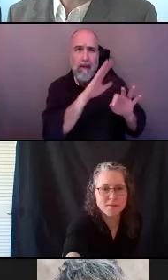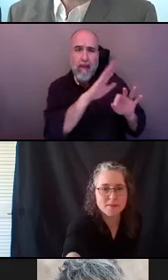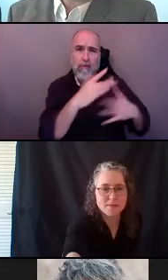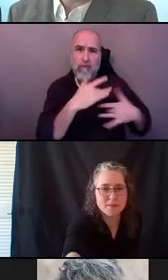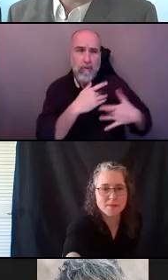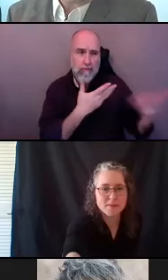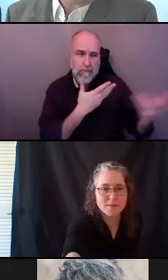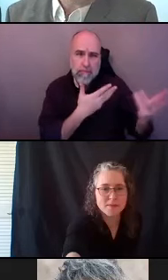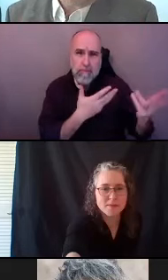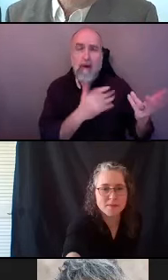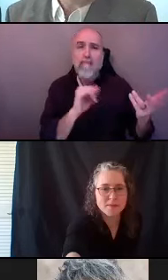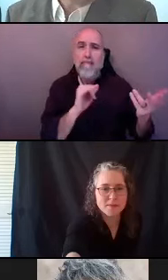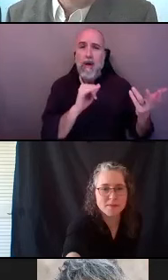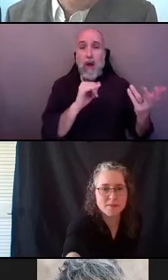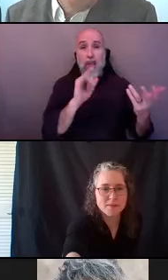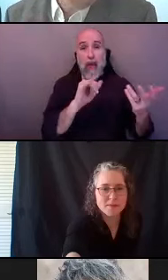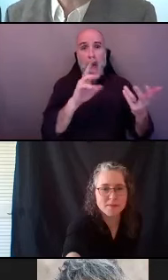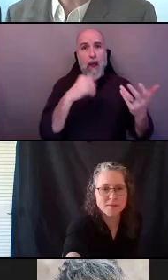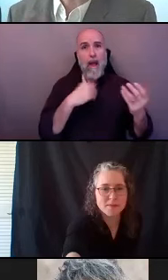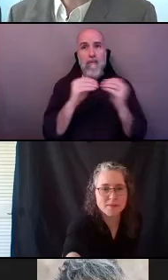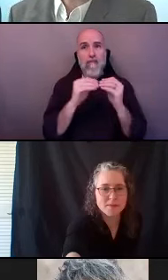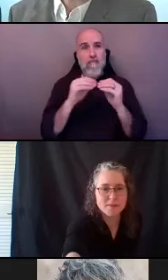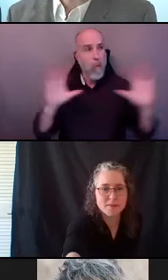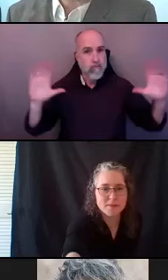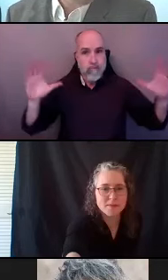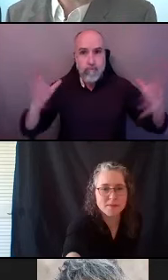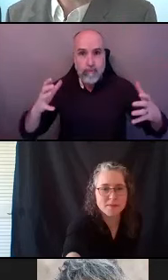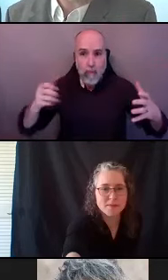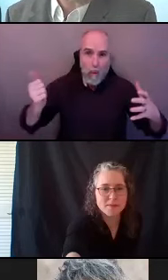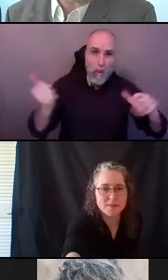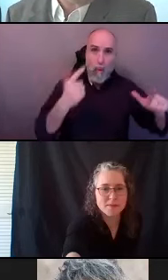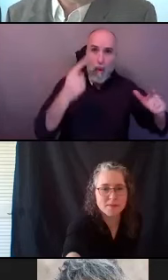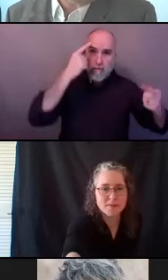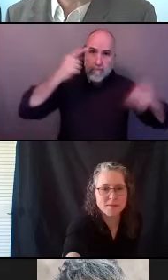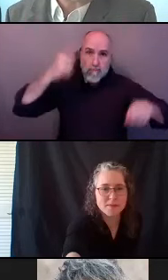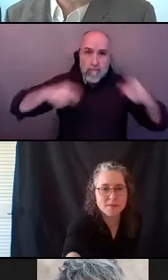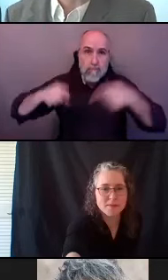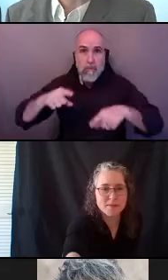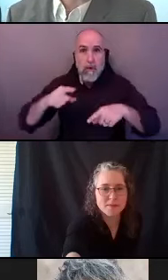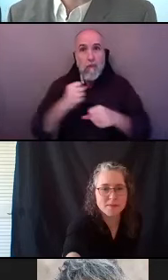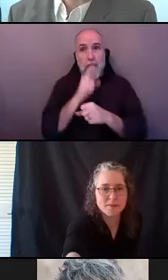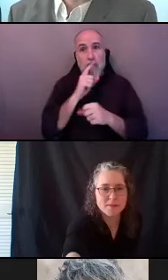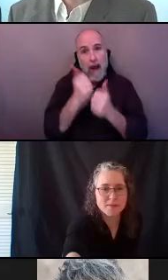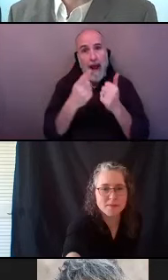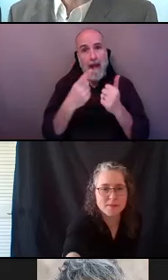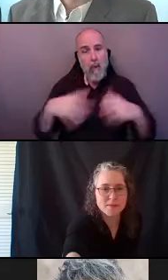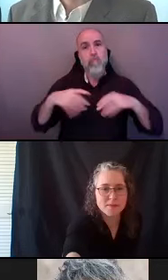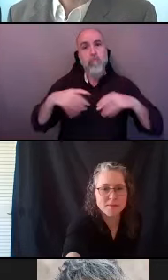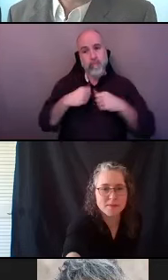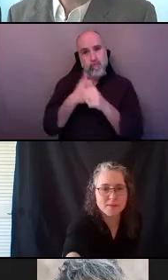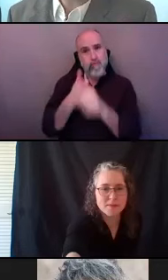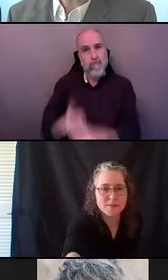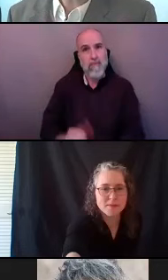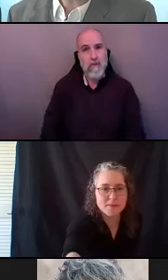draw a larger consensus so that everybody has a buy-in to it. Some are slow